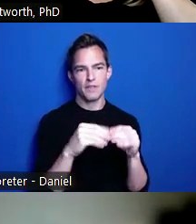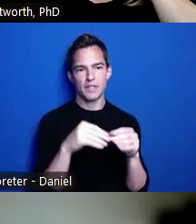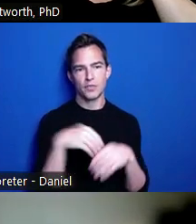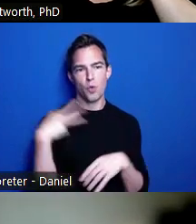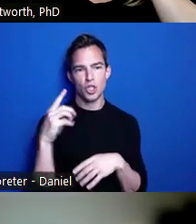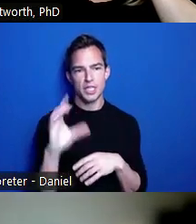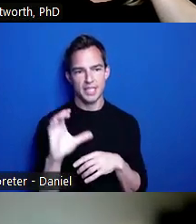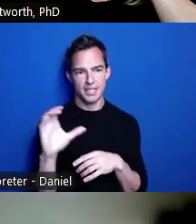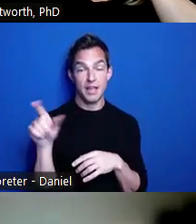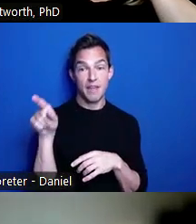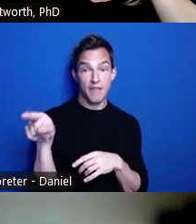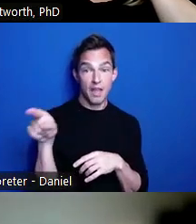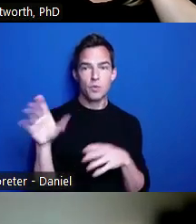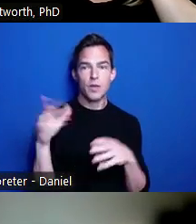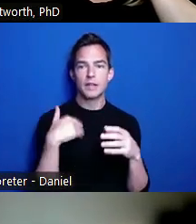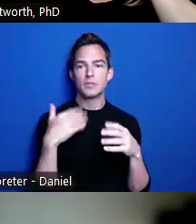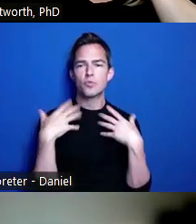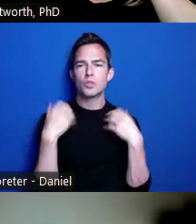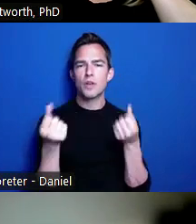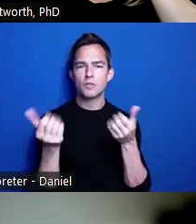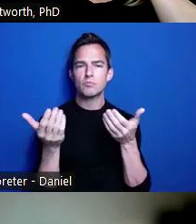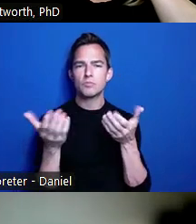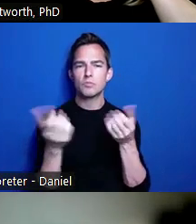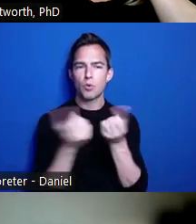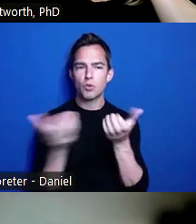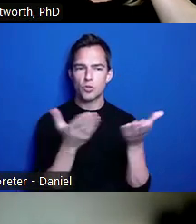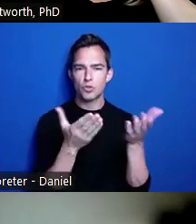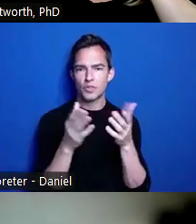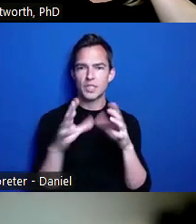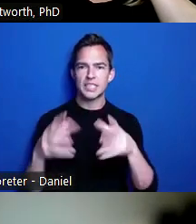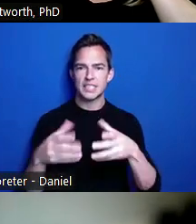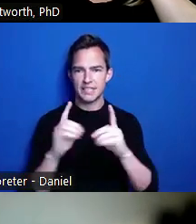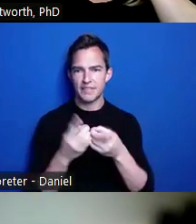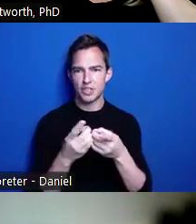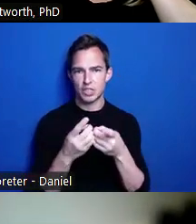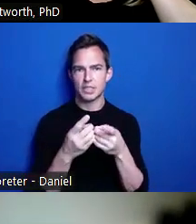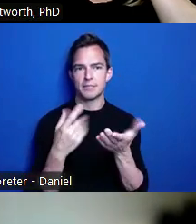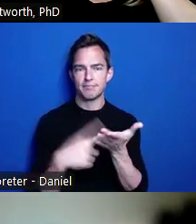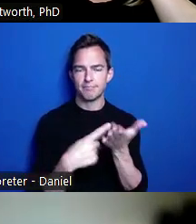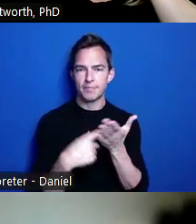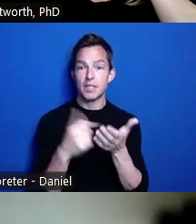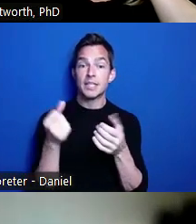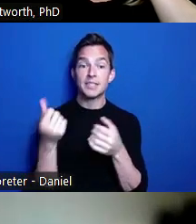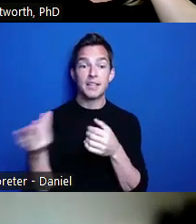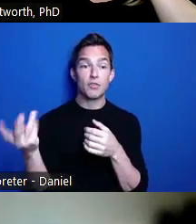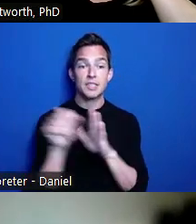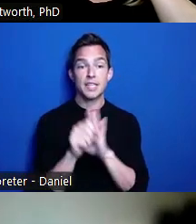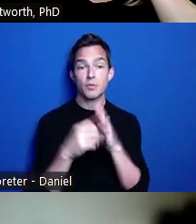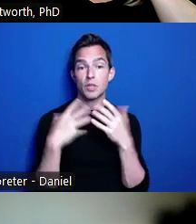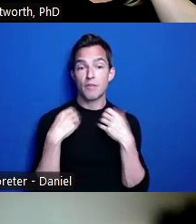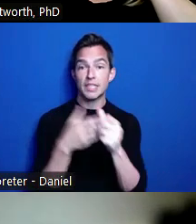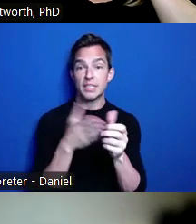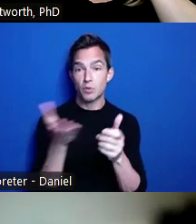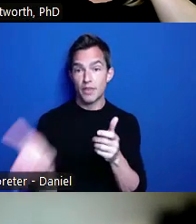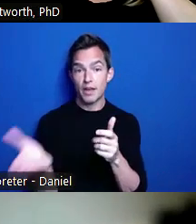met with we had a recovery support services division meeting where several state recovery leads were there. And then our NASMHPD